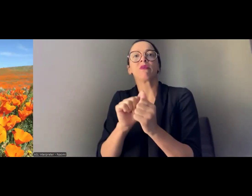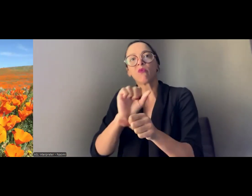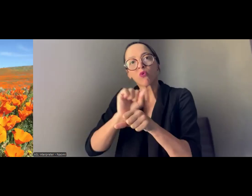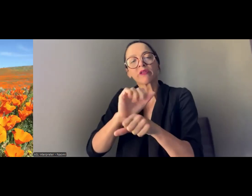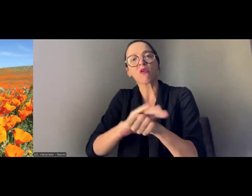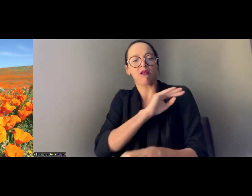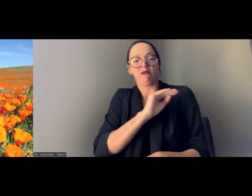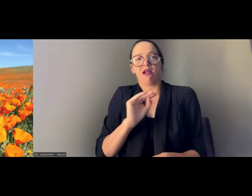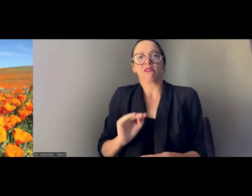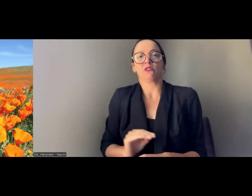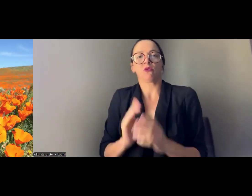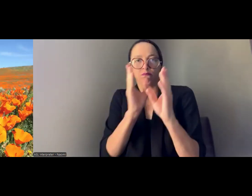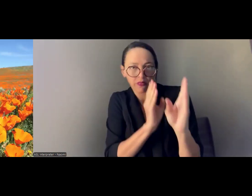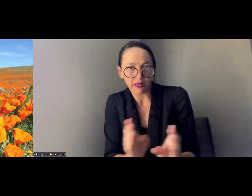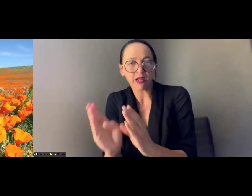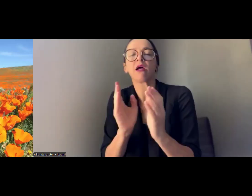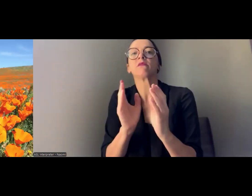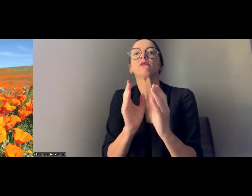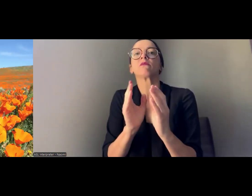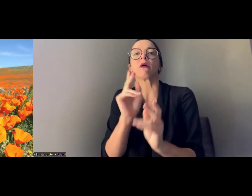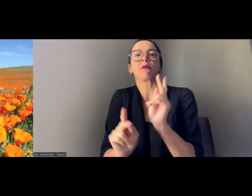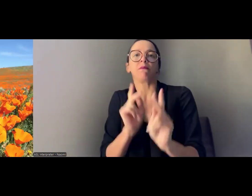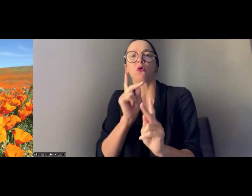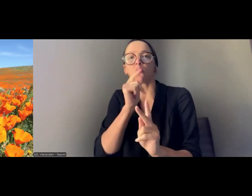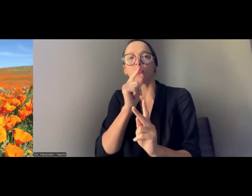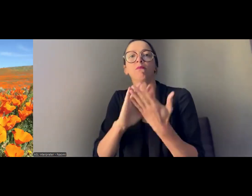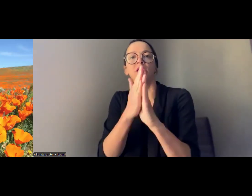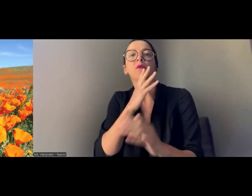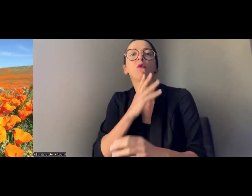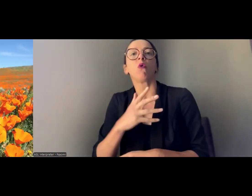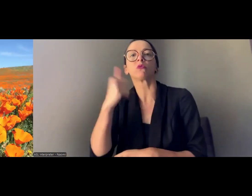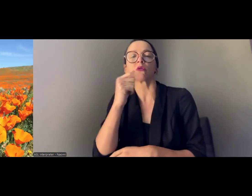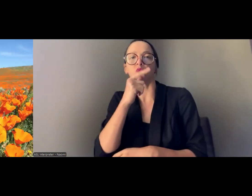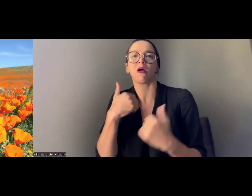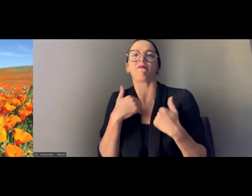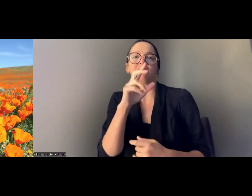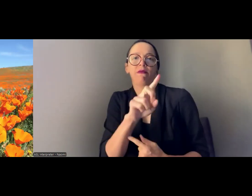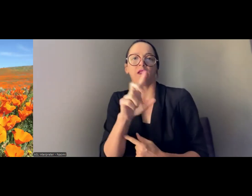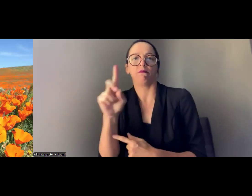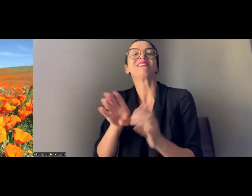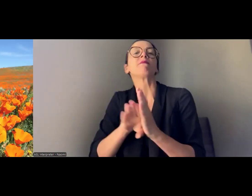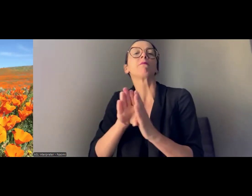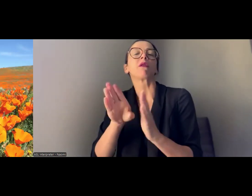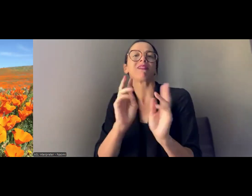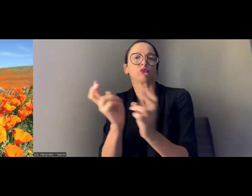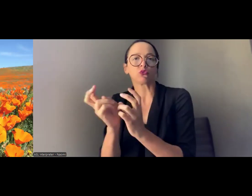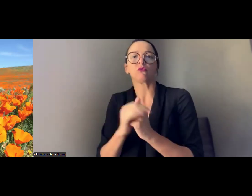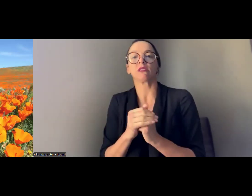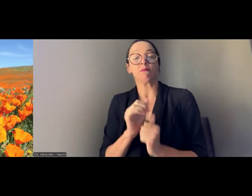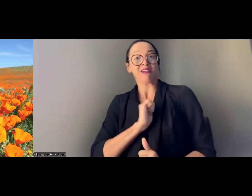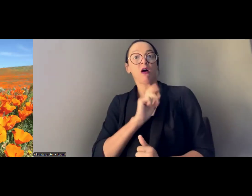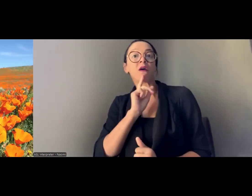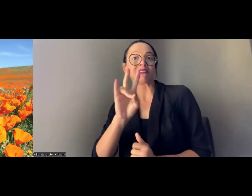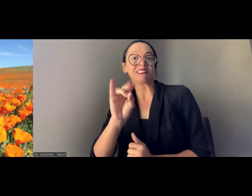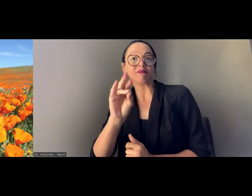but also the family members. Like, I'm 70 years old and I'm a caregiver to my son who has Down syndrome. And there's a lot of caregivers out